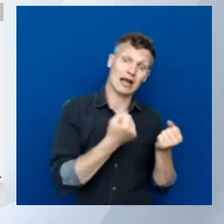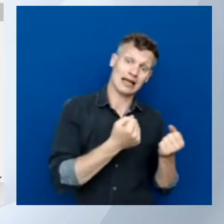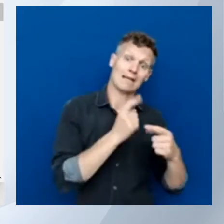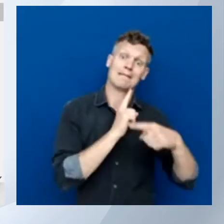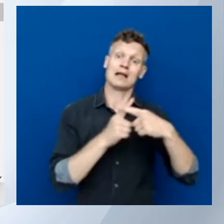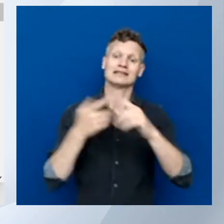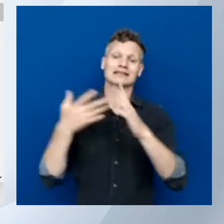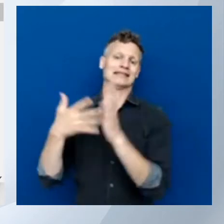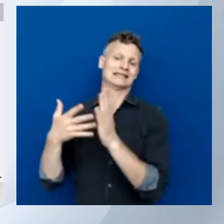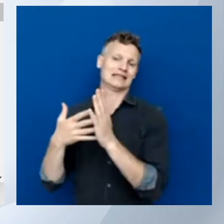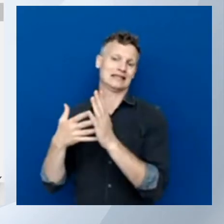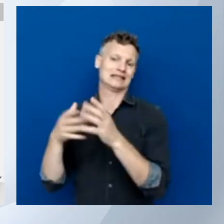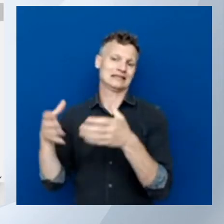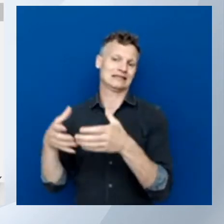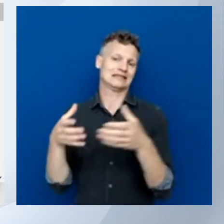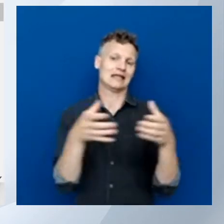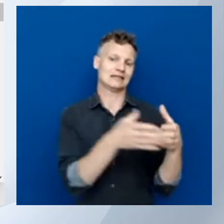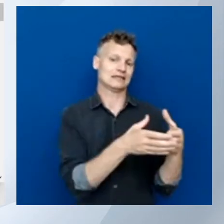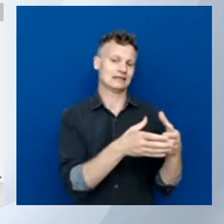Right.